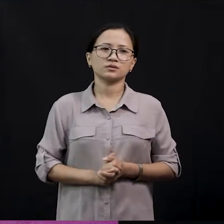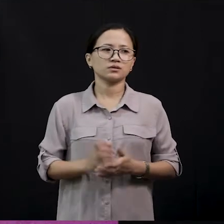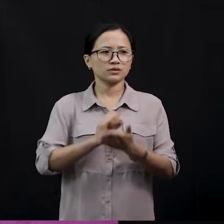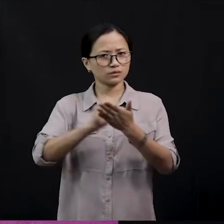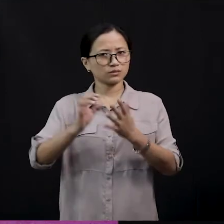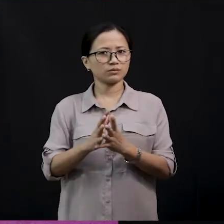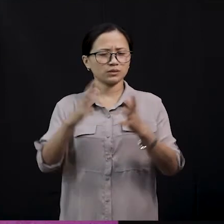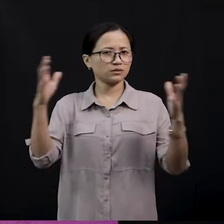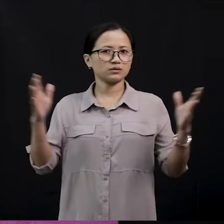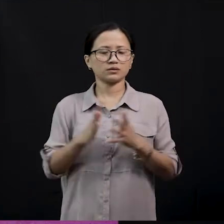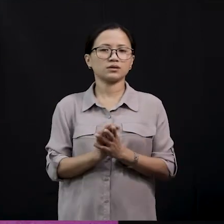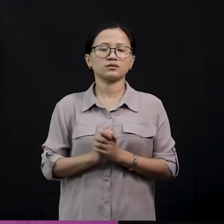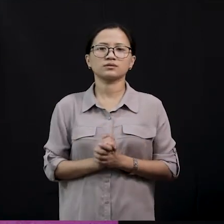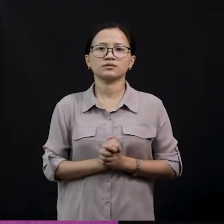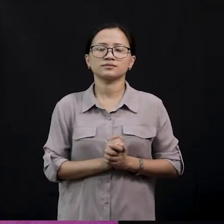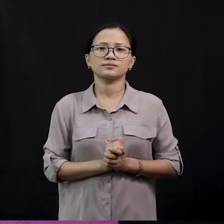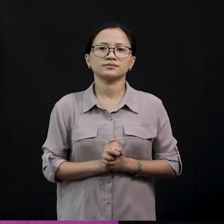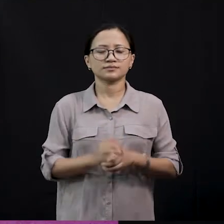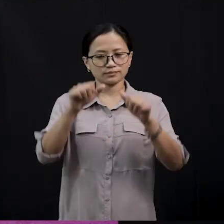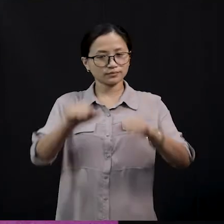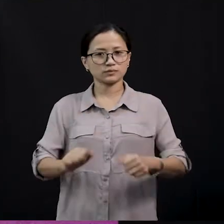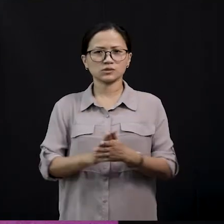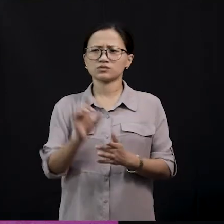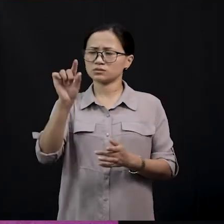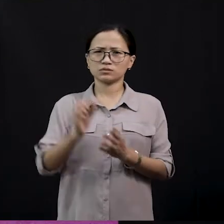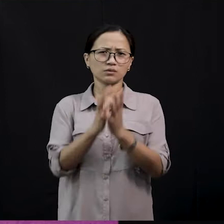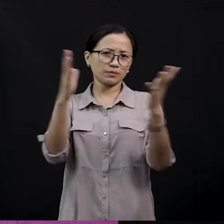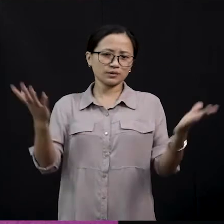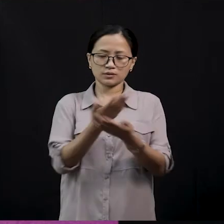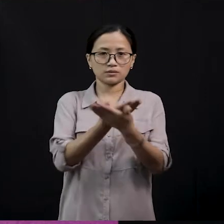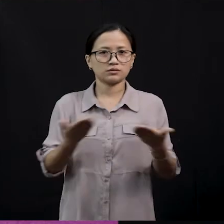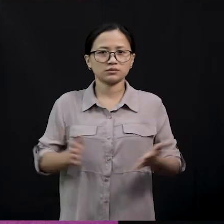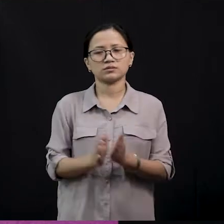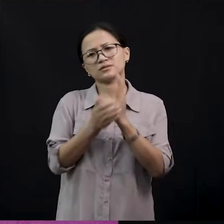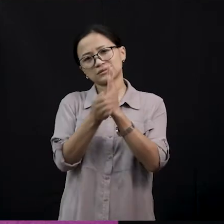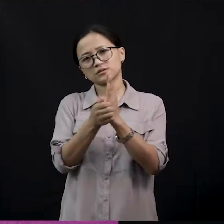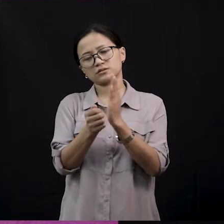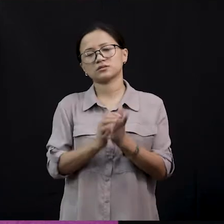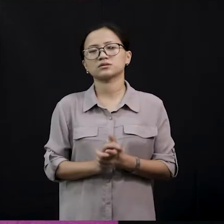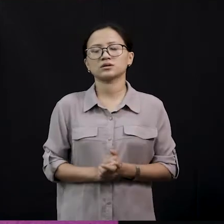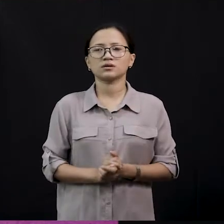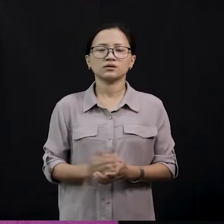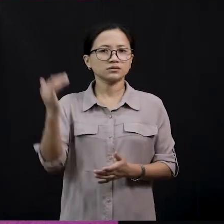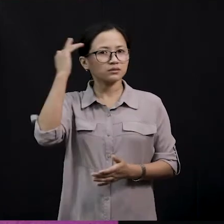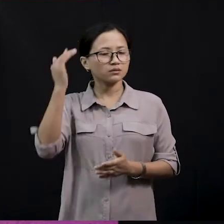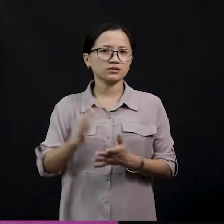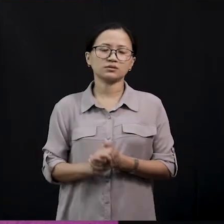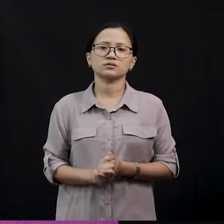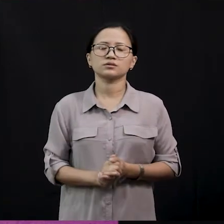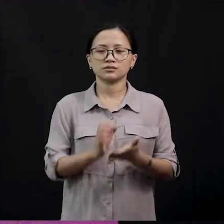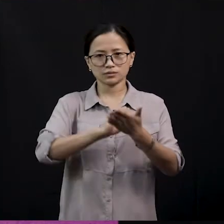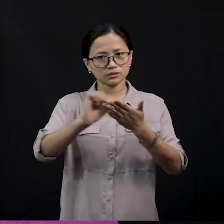wore many hats, which means he is able to do so many things. He has so many skills. He is known as a poet who